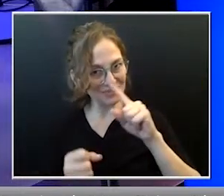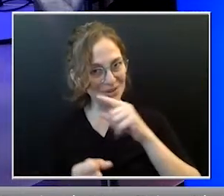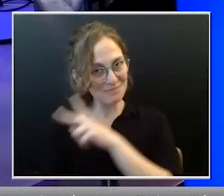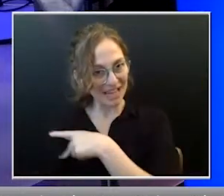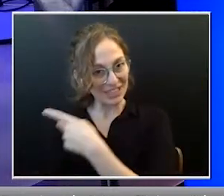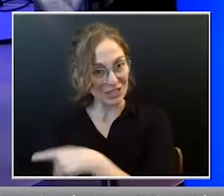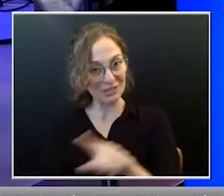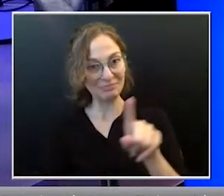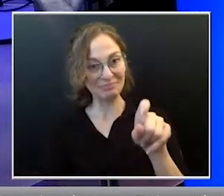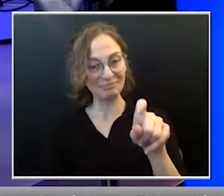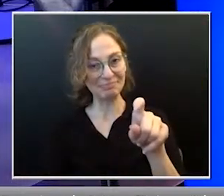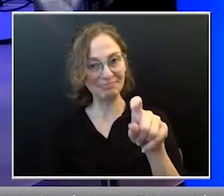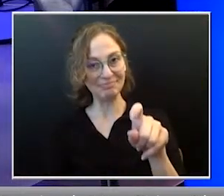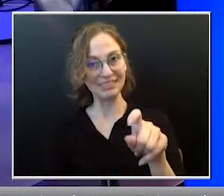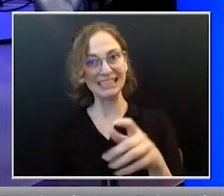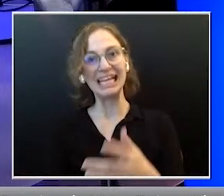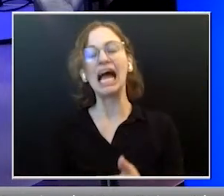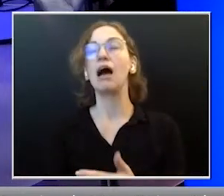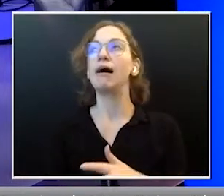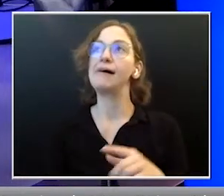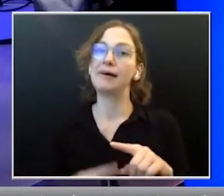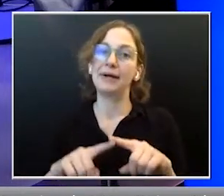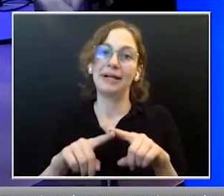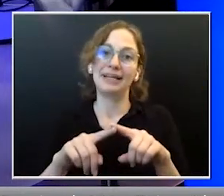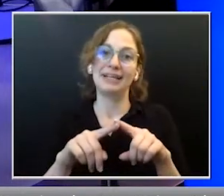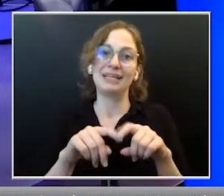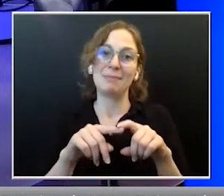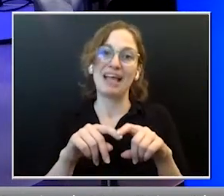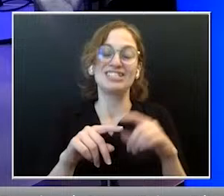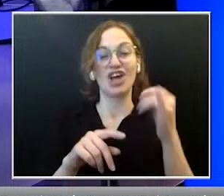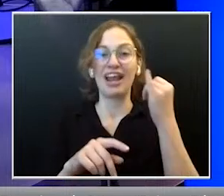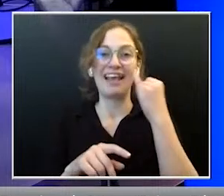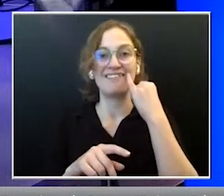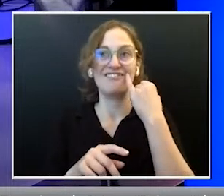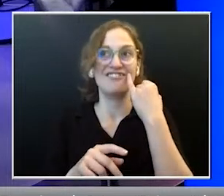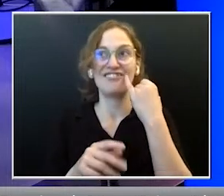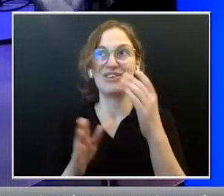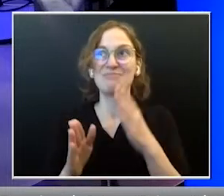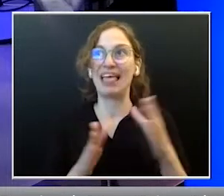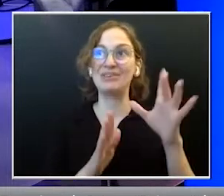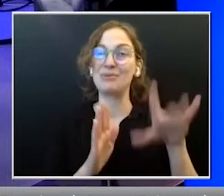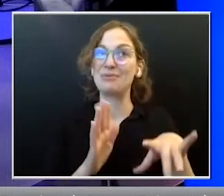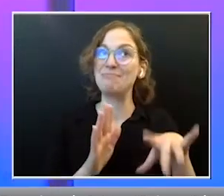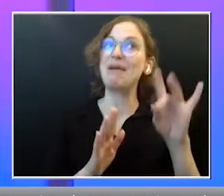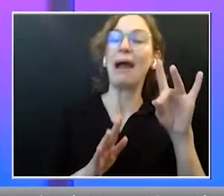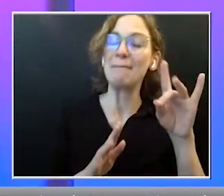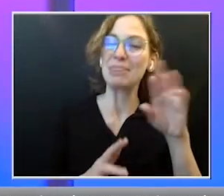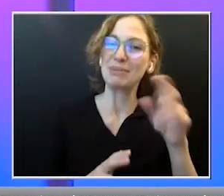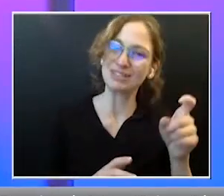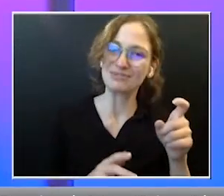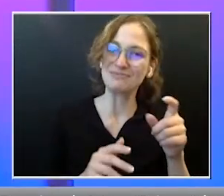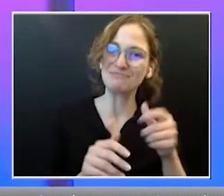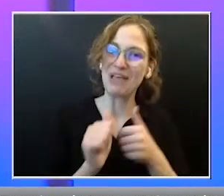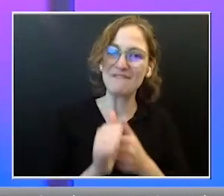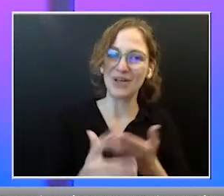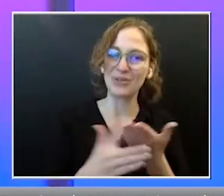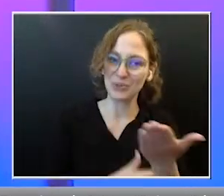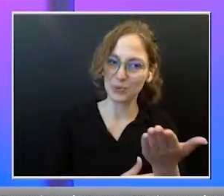don't. It just depends on, I guess, if they're going to go pick it up and you know, follow through. We certainly talk a lot about